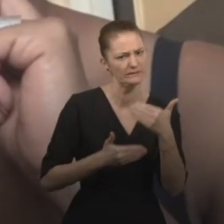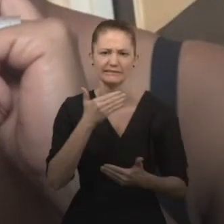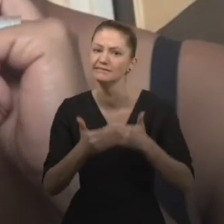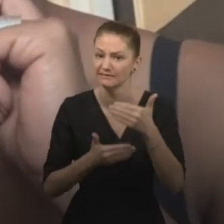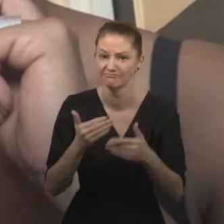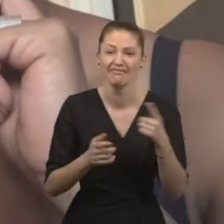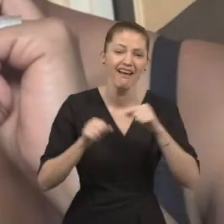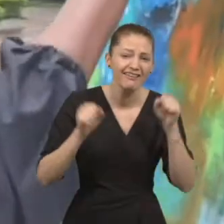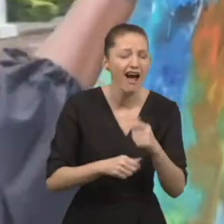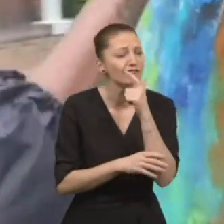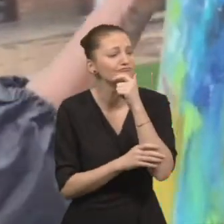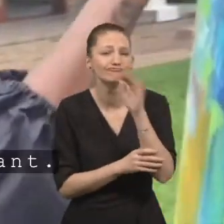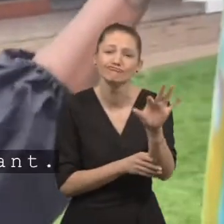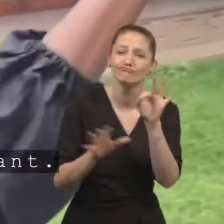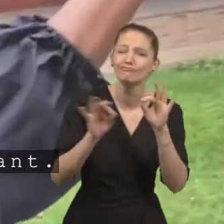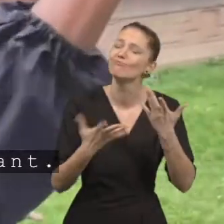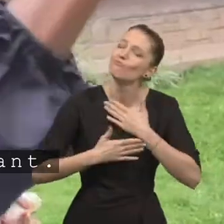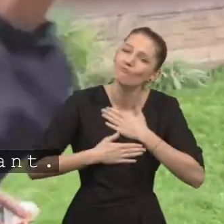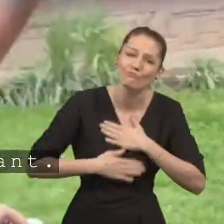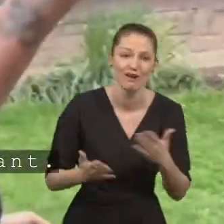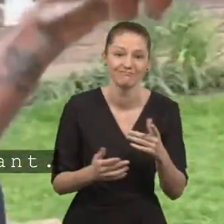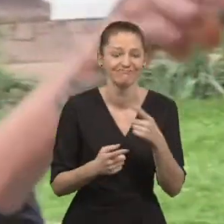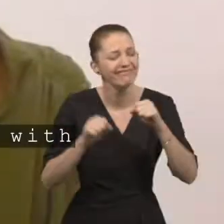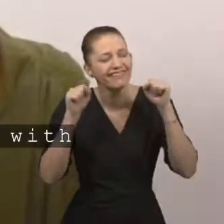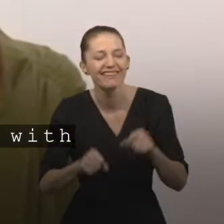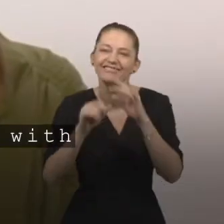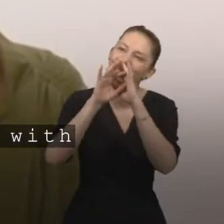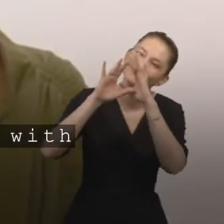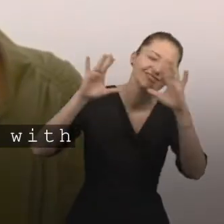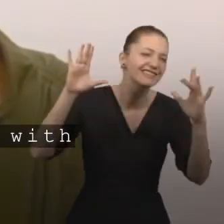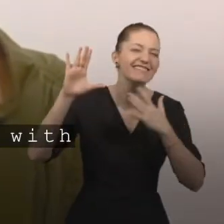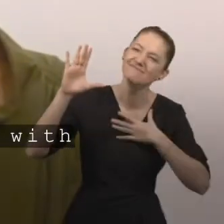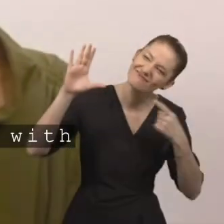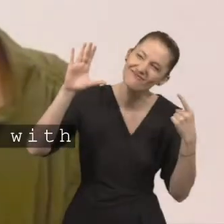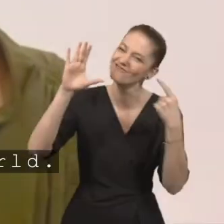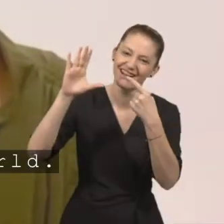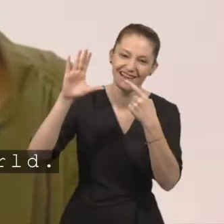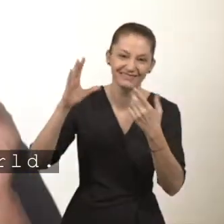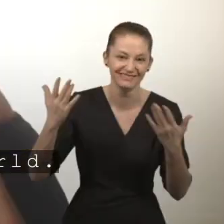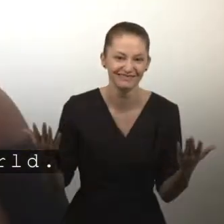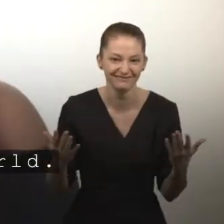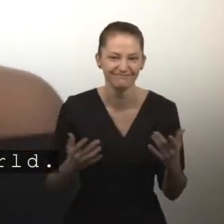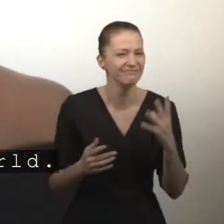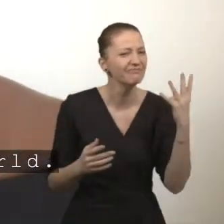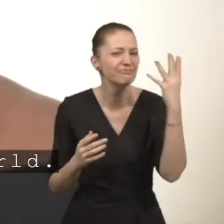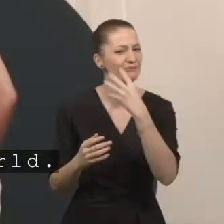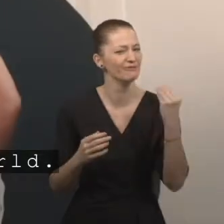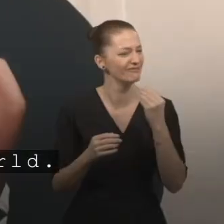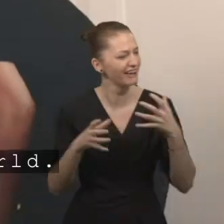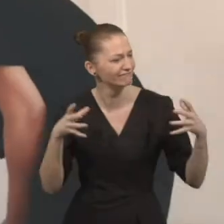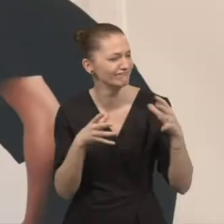we can dream about what we want. It's beautiful to stand with other women from all over the world.